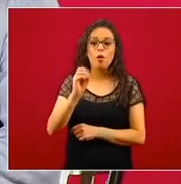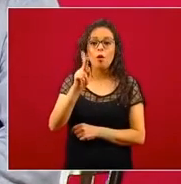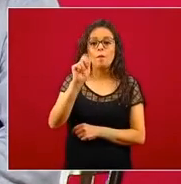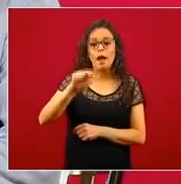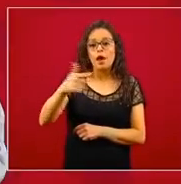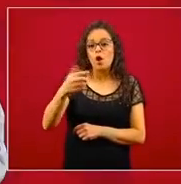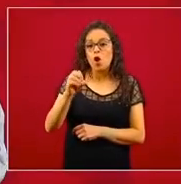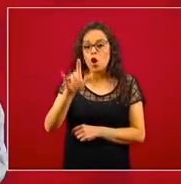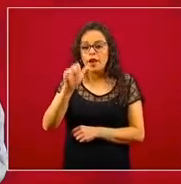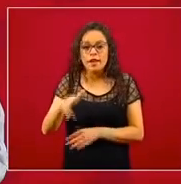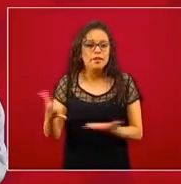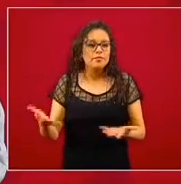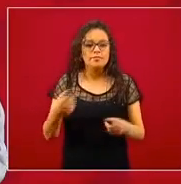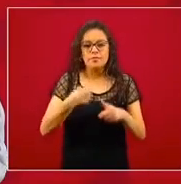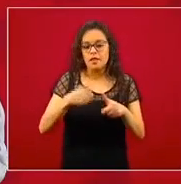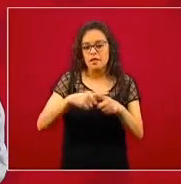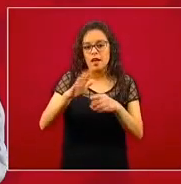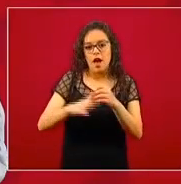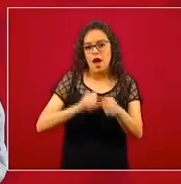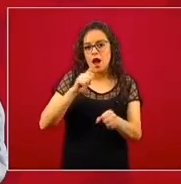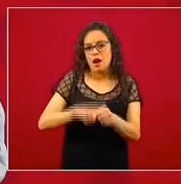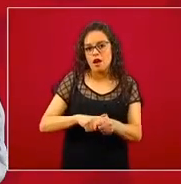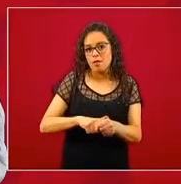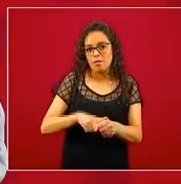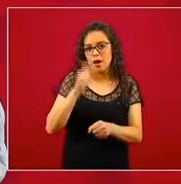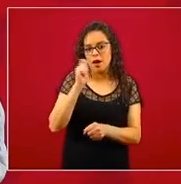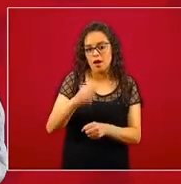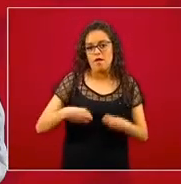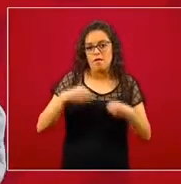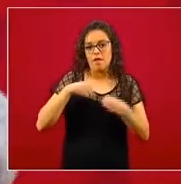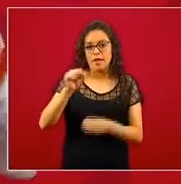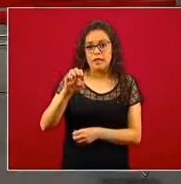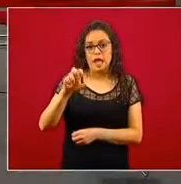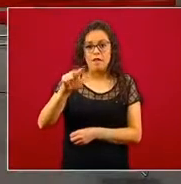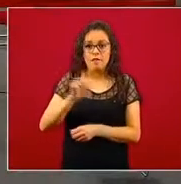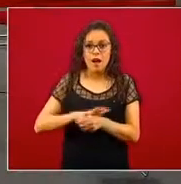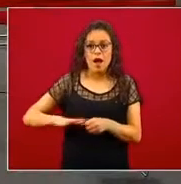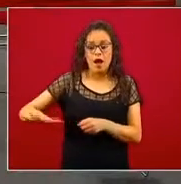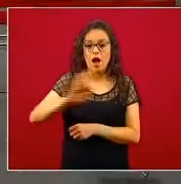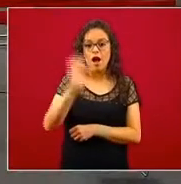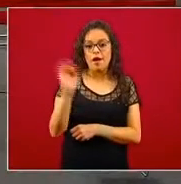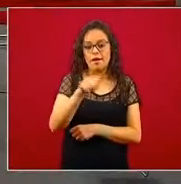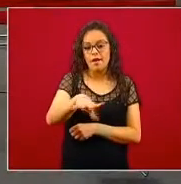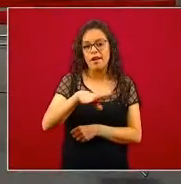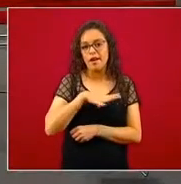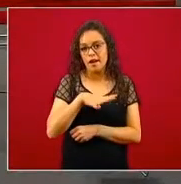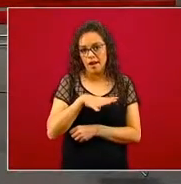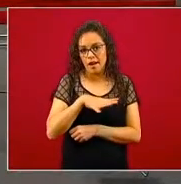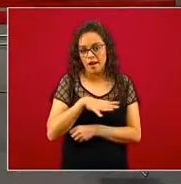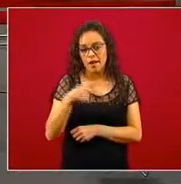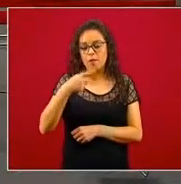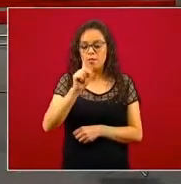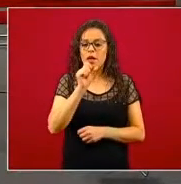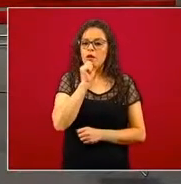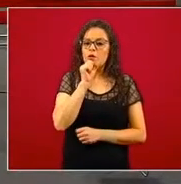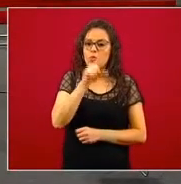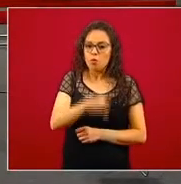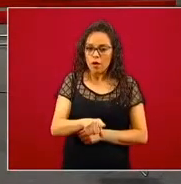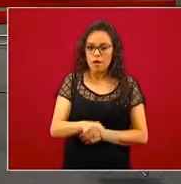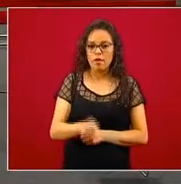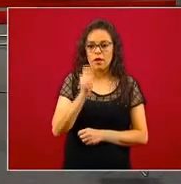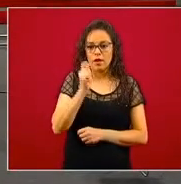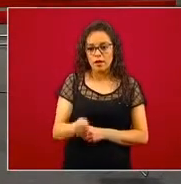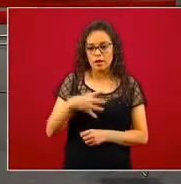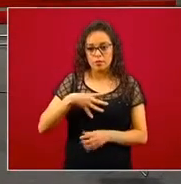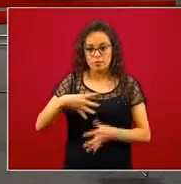and other animals and species of wildlife that could then become reservoirs, but